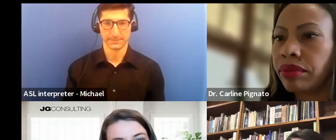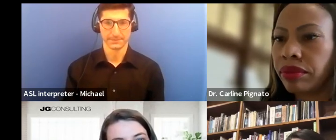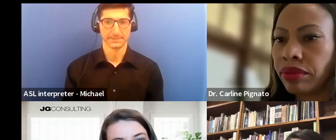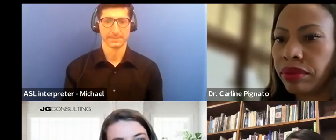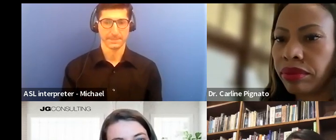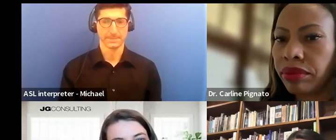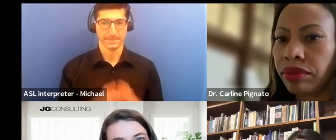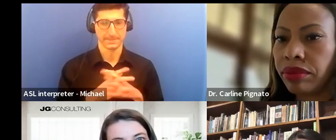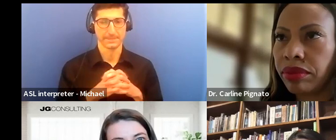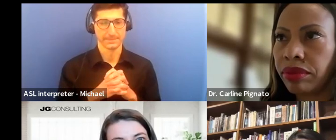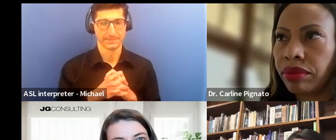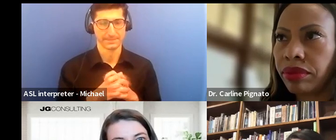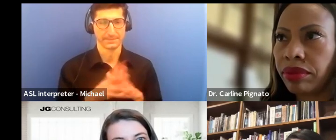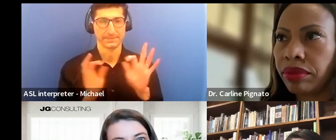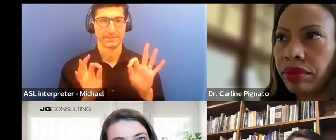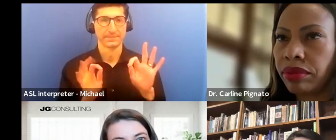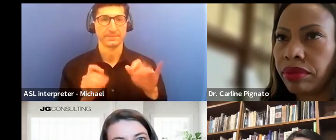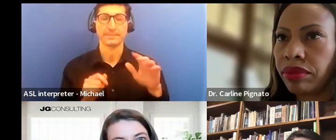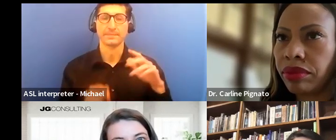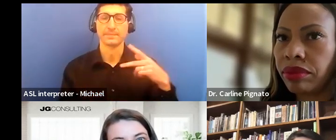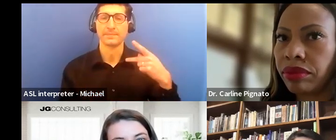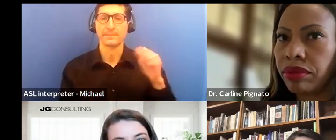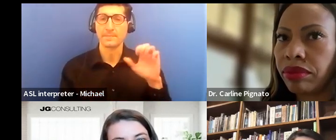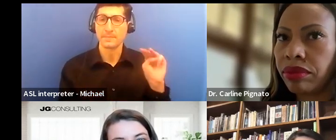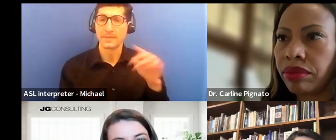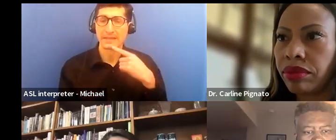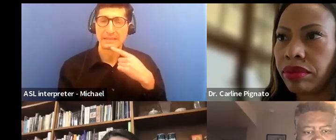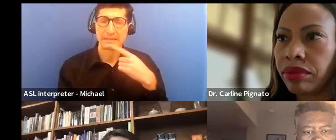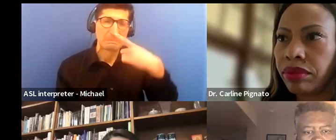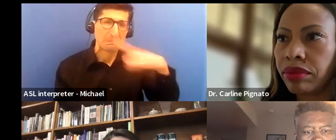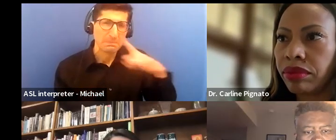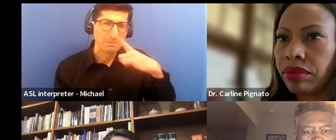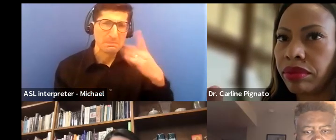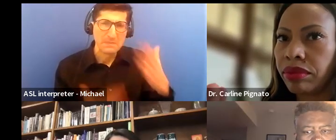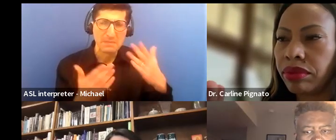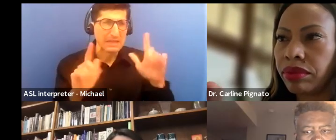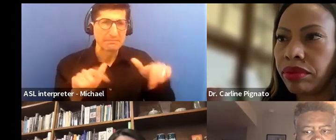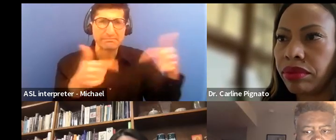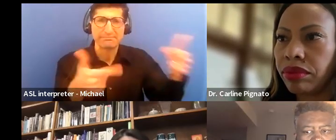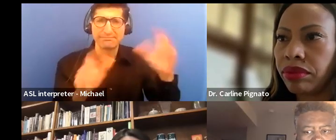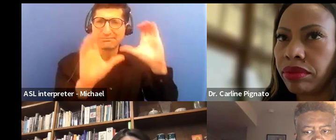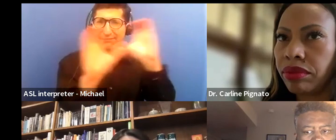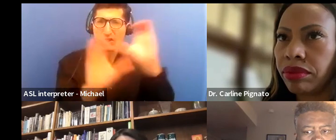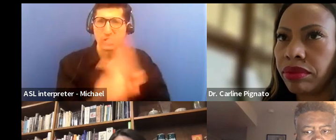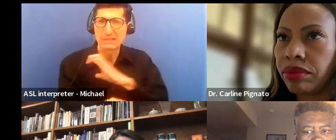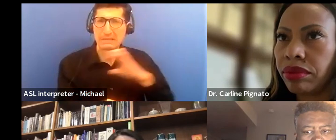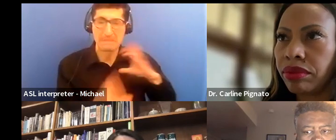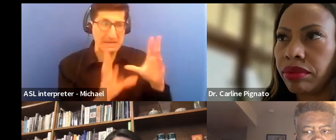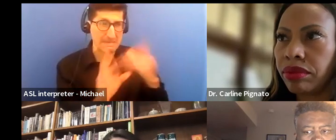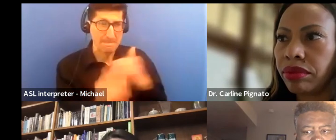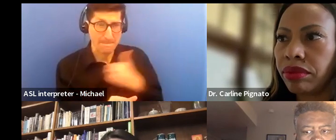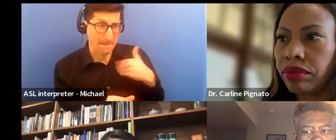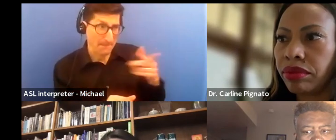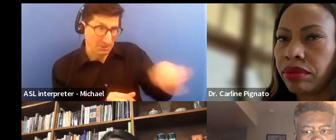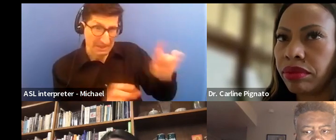If it's okay with you, Mr. Freely, I'm going to open this up to our search committee members if they have particular questions, if they want to probe at